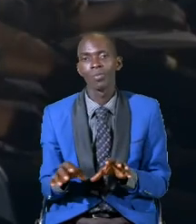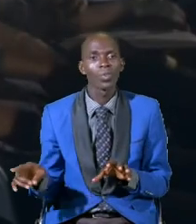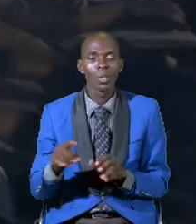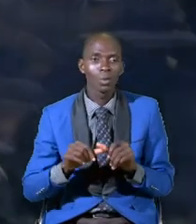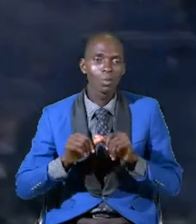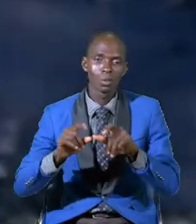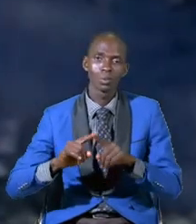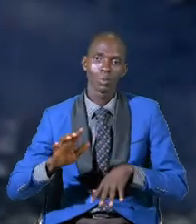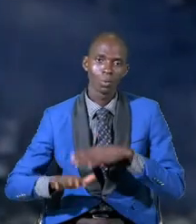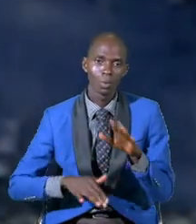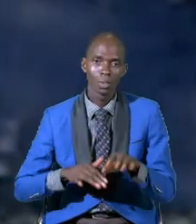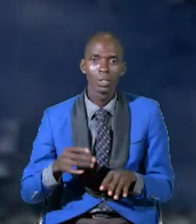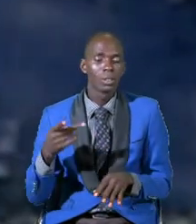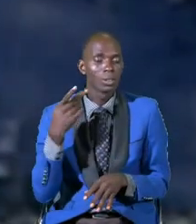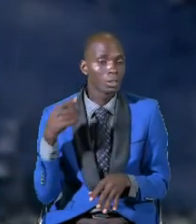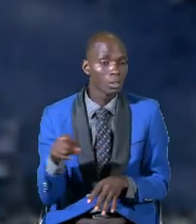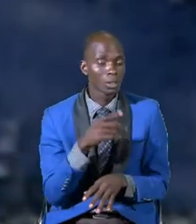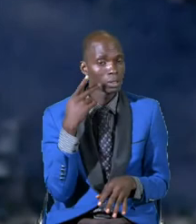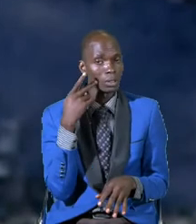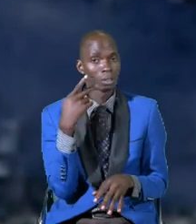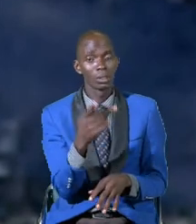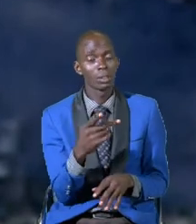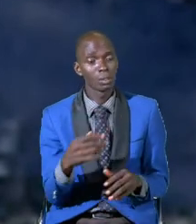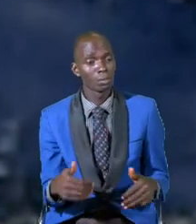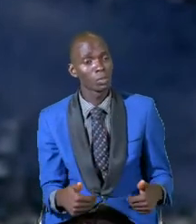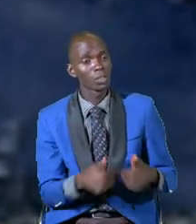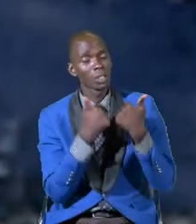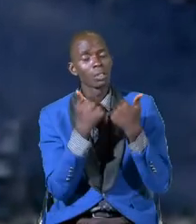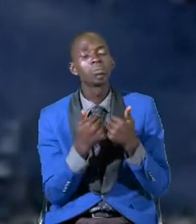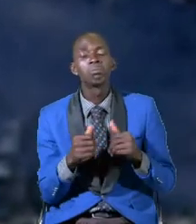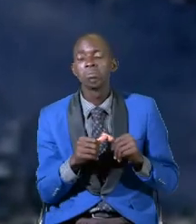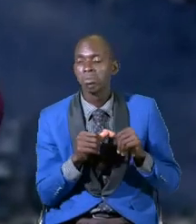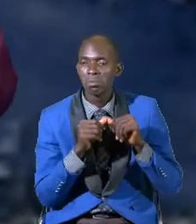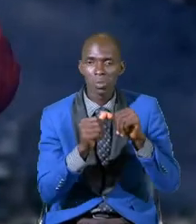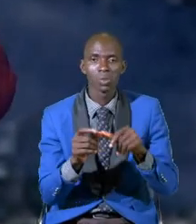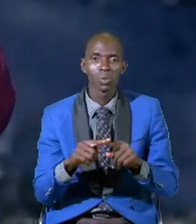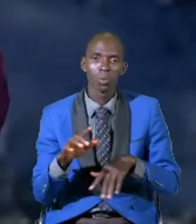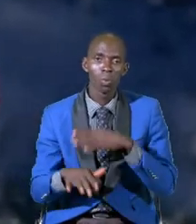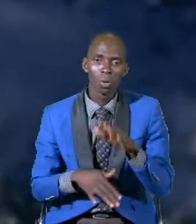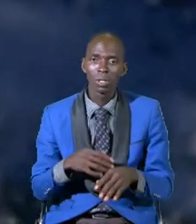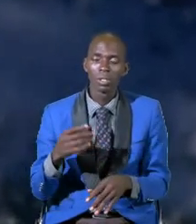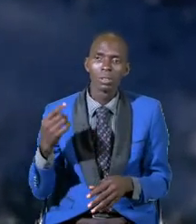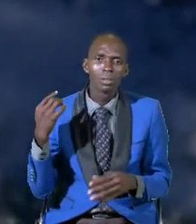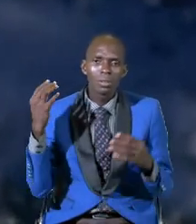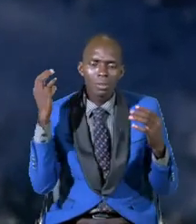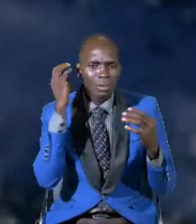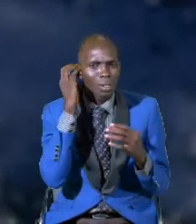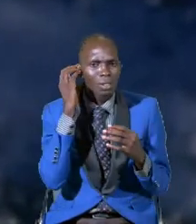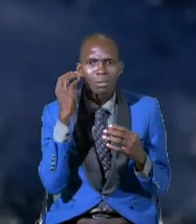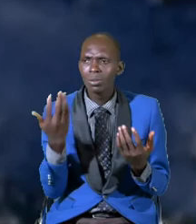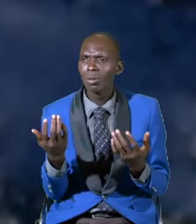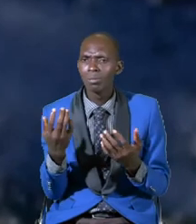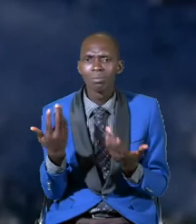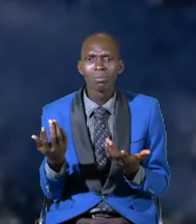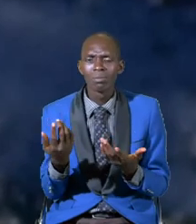difficulty, they keep on walking. They see challenges, they keep on walking. They hear criticism, and